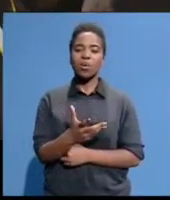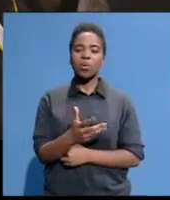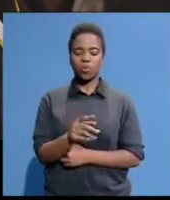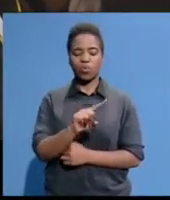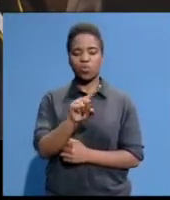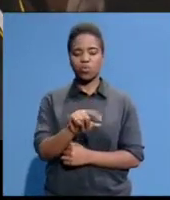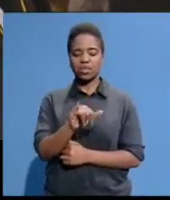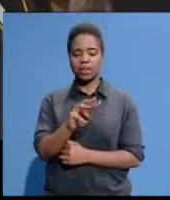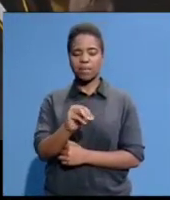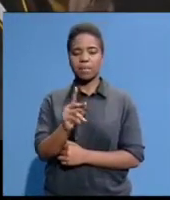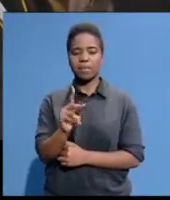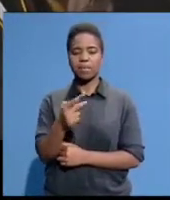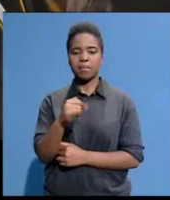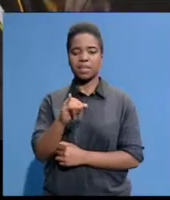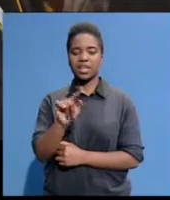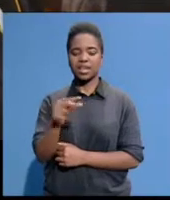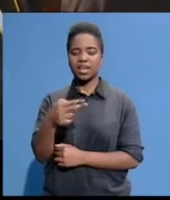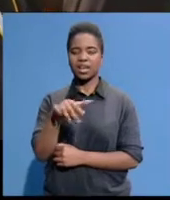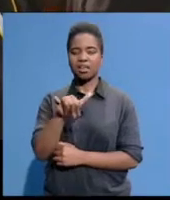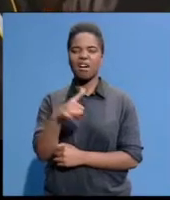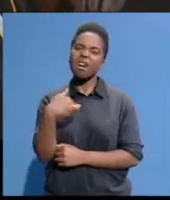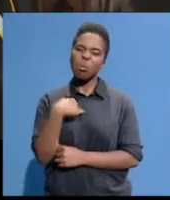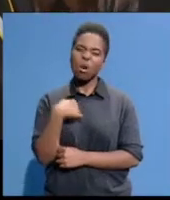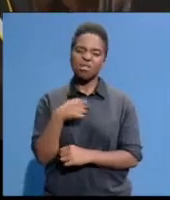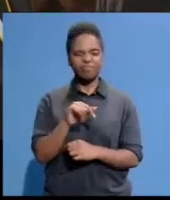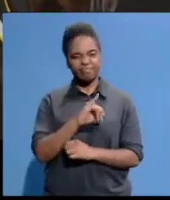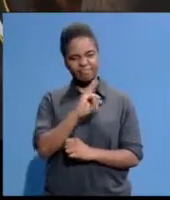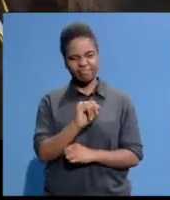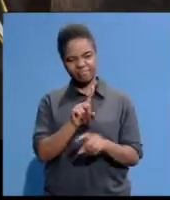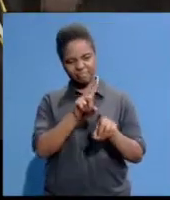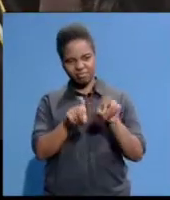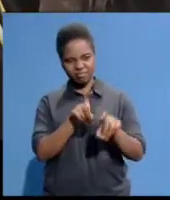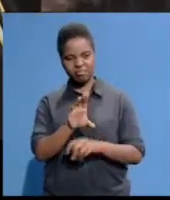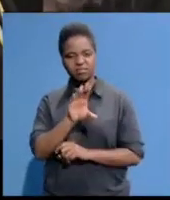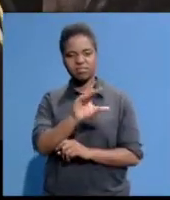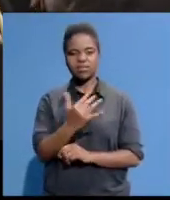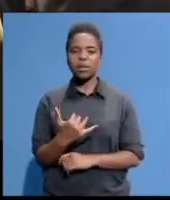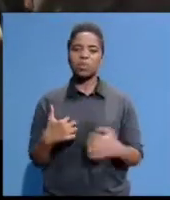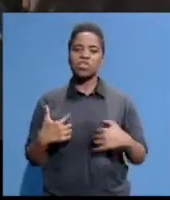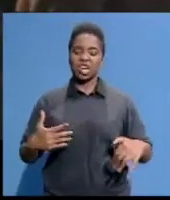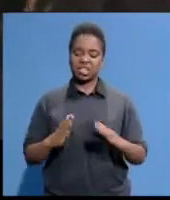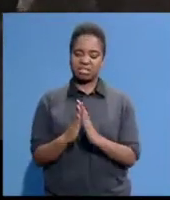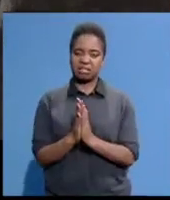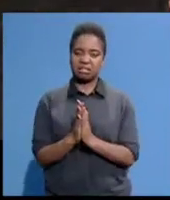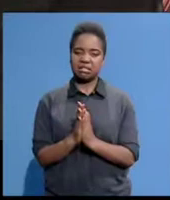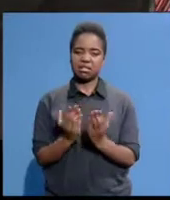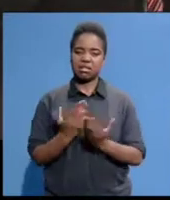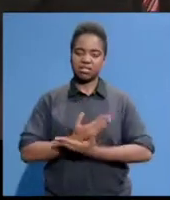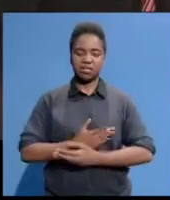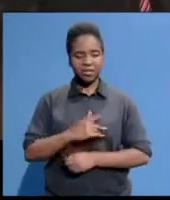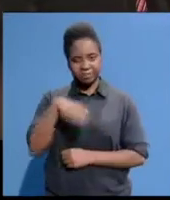Zimkhitha Macingwane. She's covering the night vigil, which will start earlier this evening because of the stature that Utata is. Good